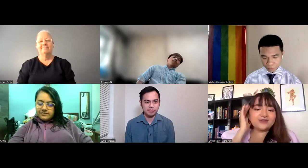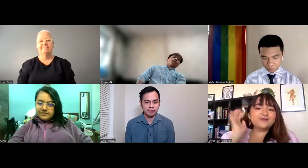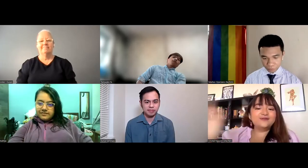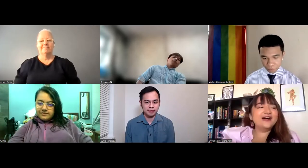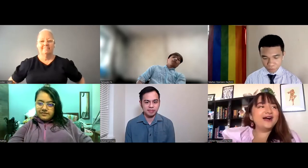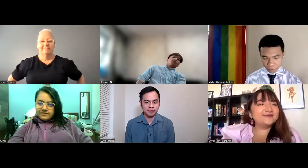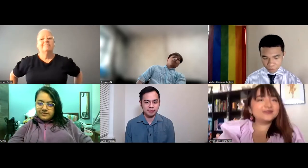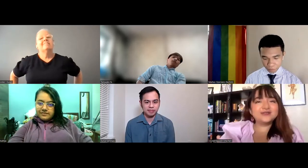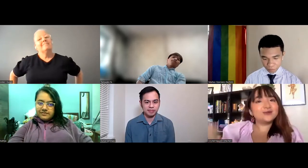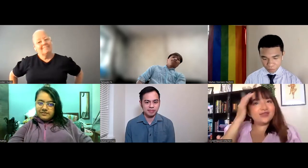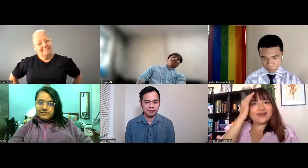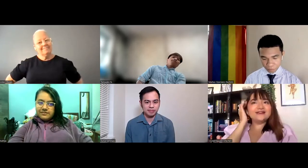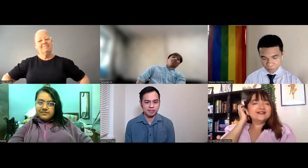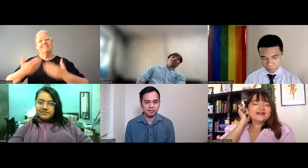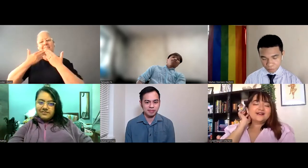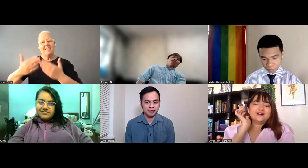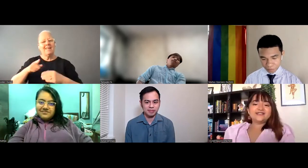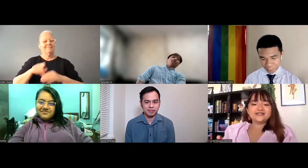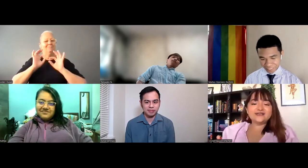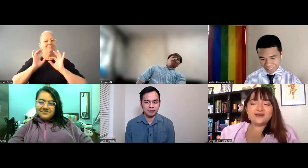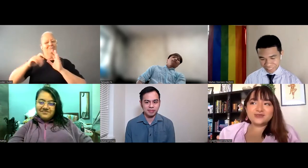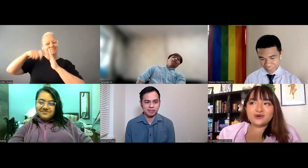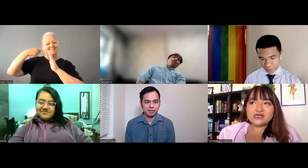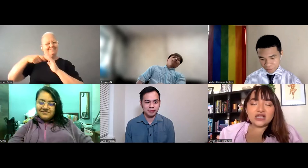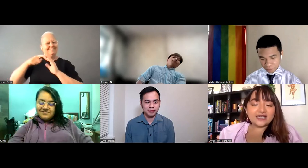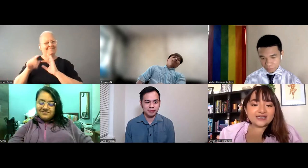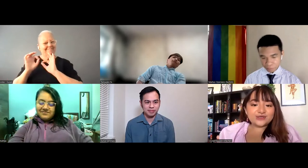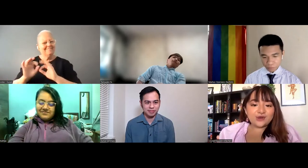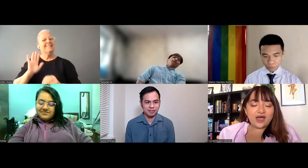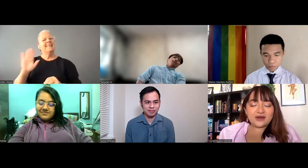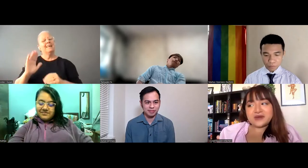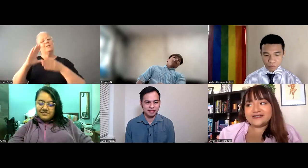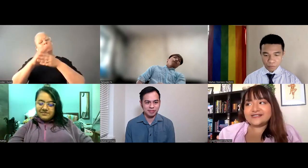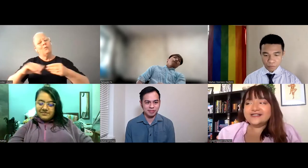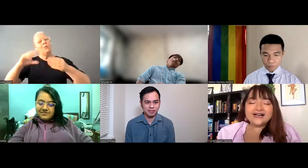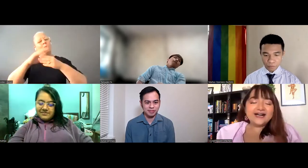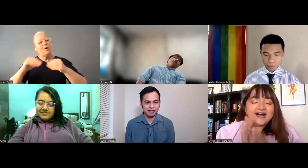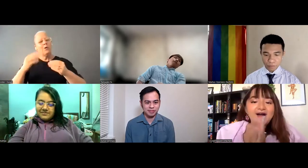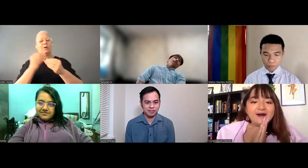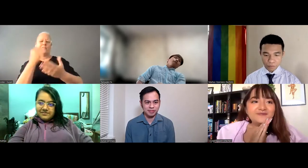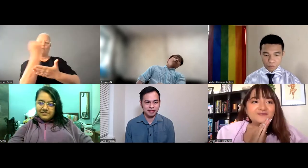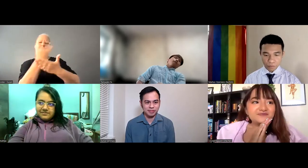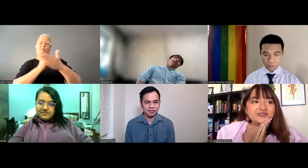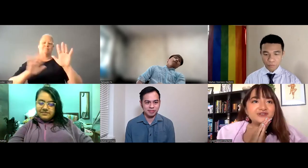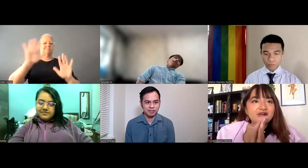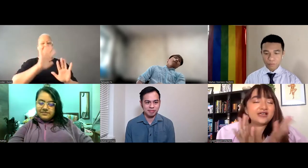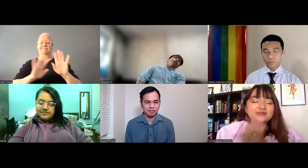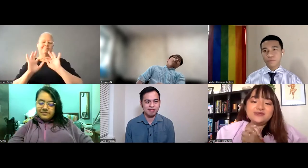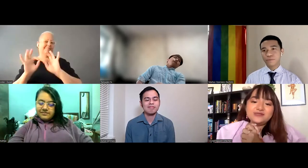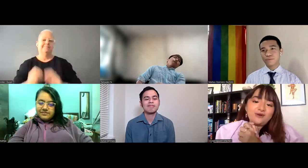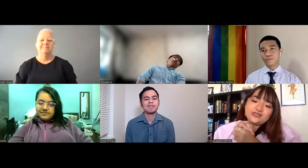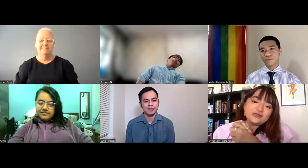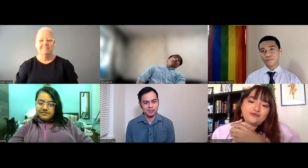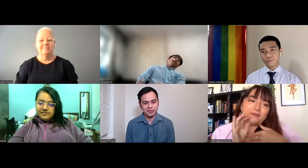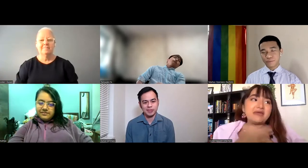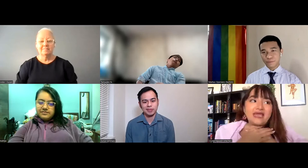Thank you. I really enjoyed that. Kartik's storytelling is so animated. I guess this